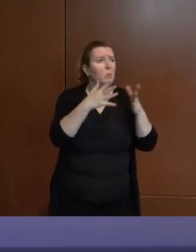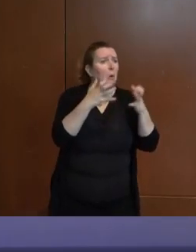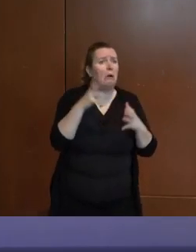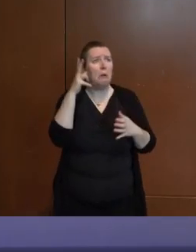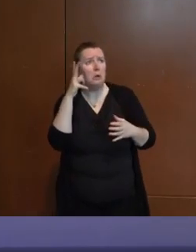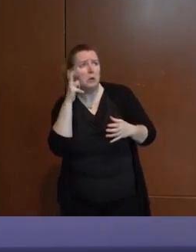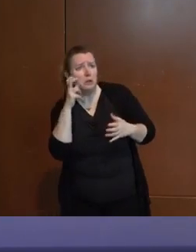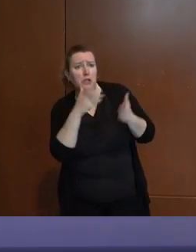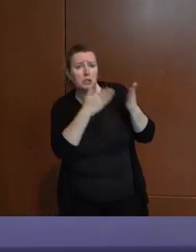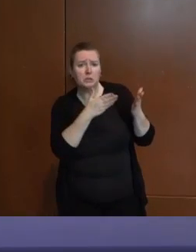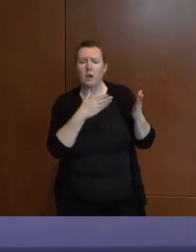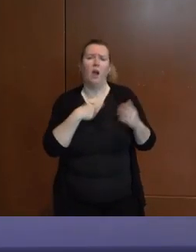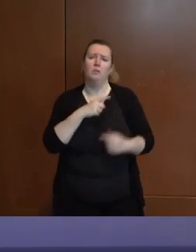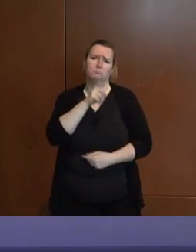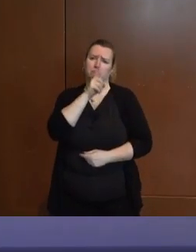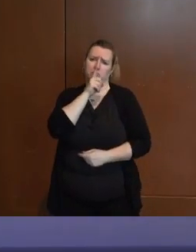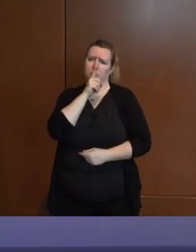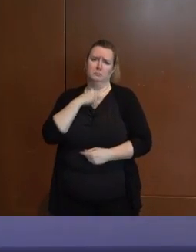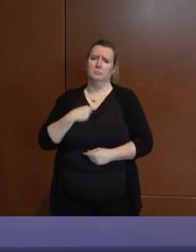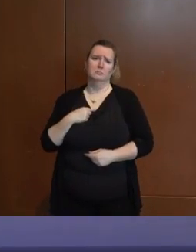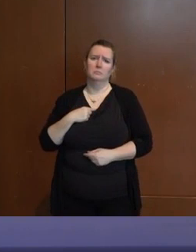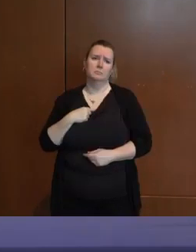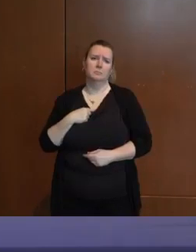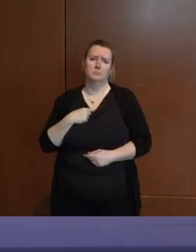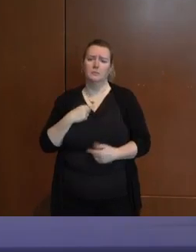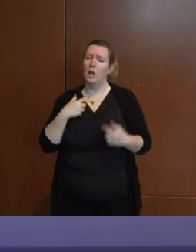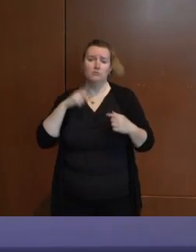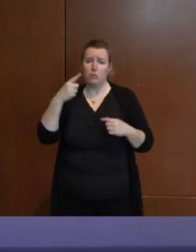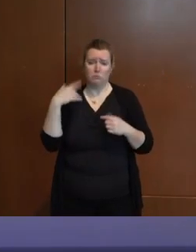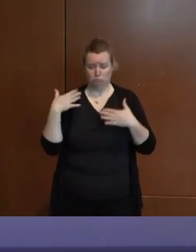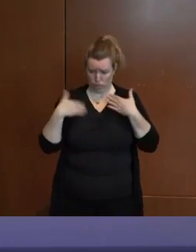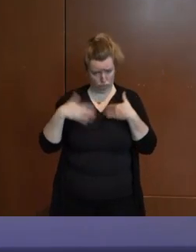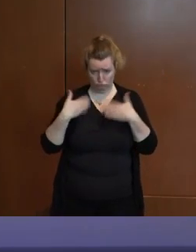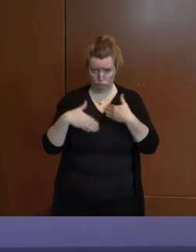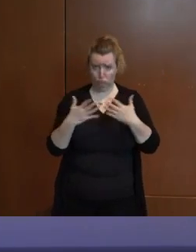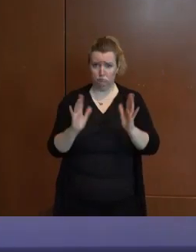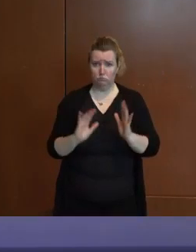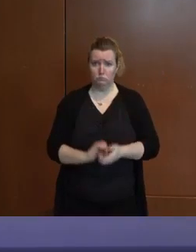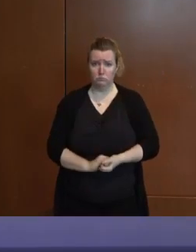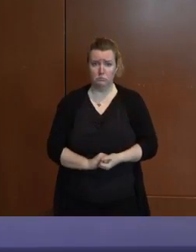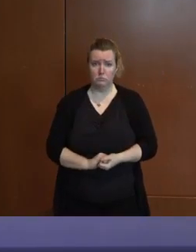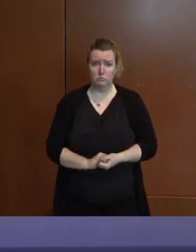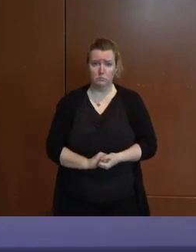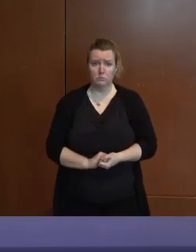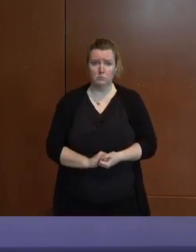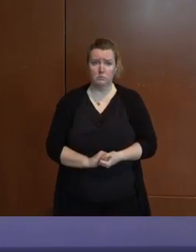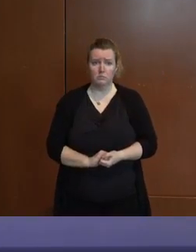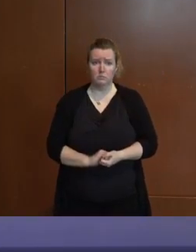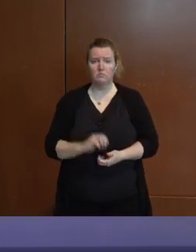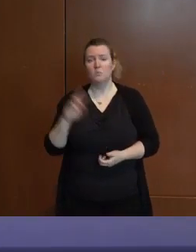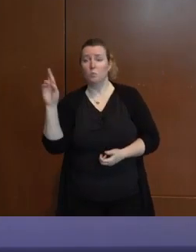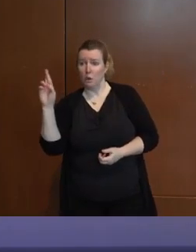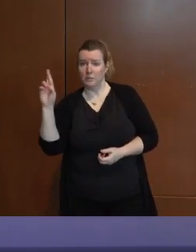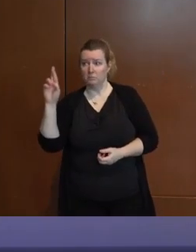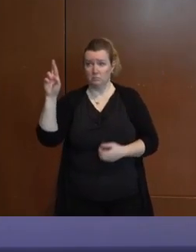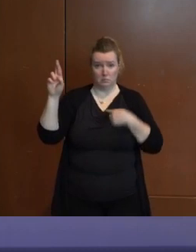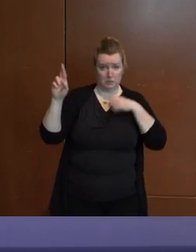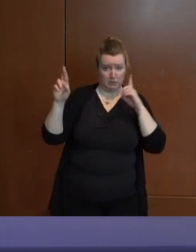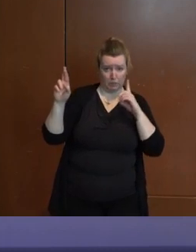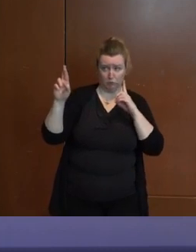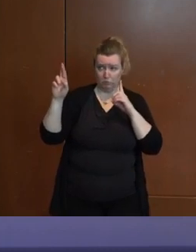I'm a Democrat, and just as similarly, I was on the phone twice yesterday with Speaker Pelosi talking about